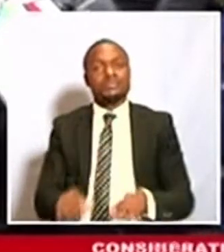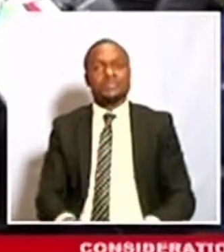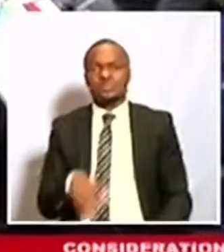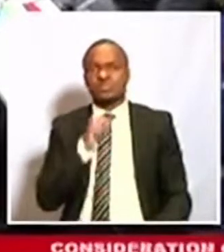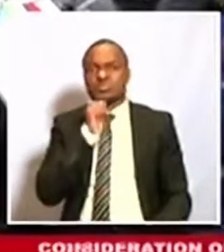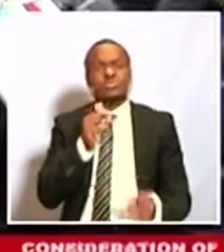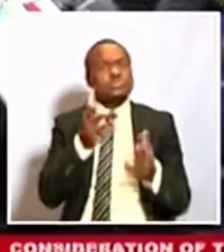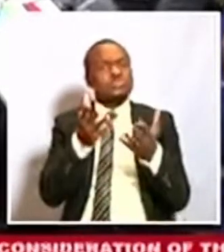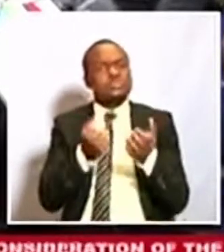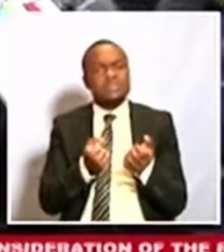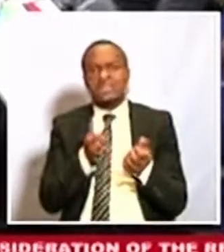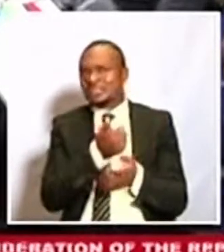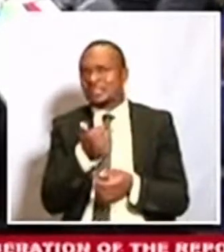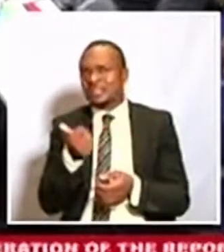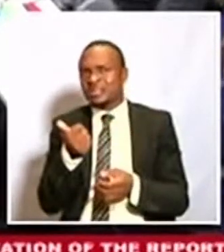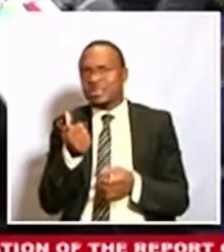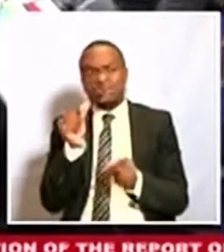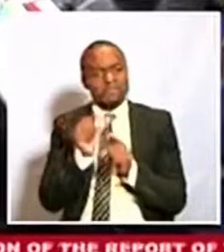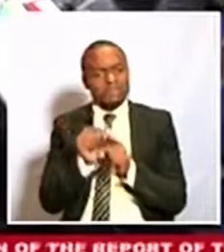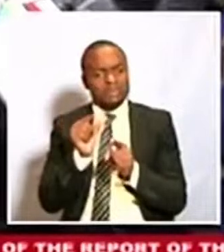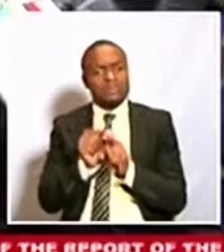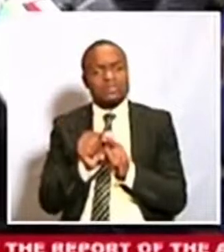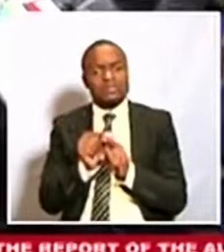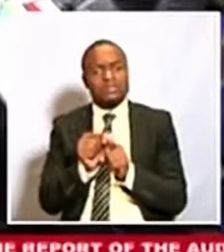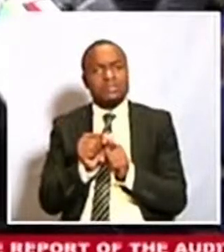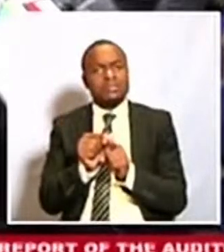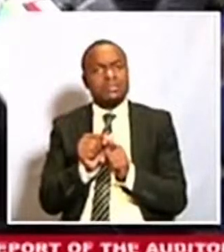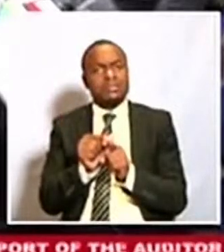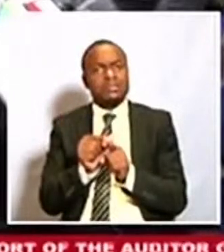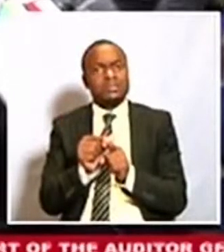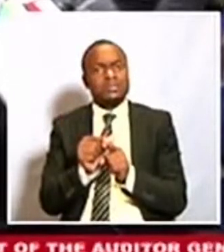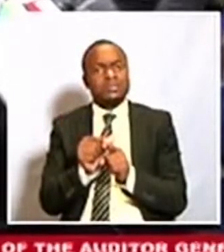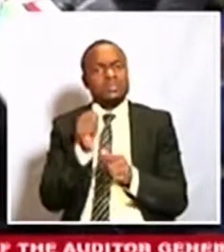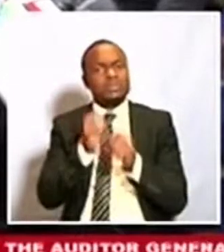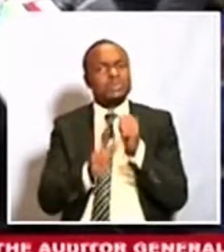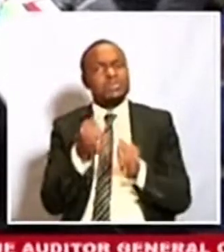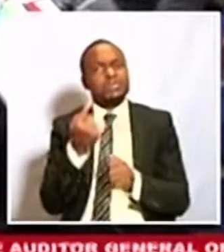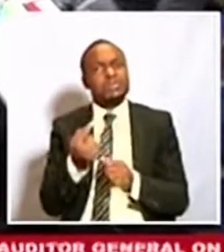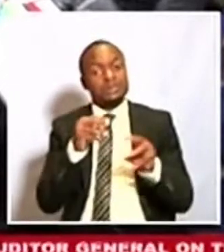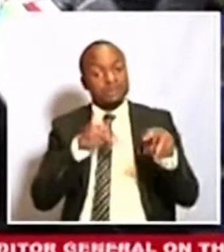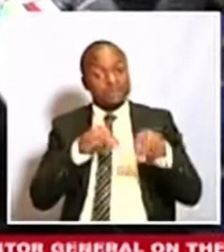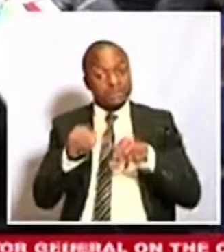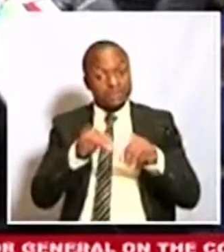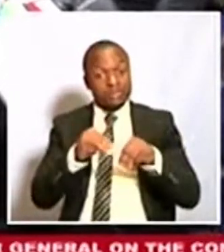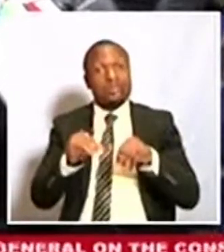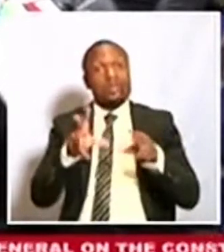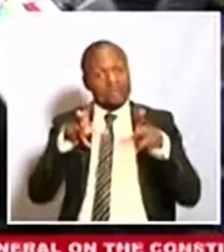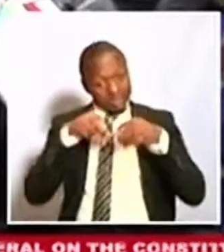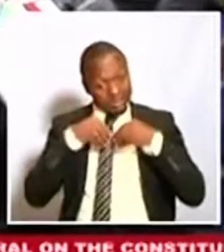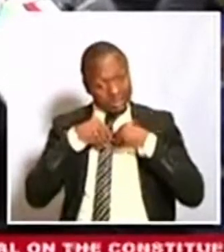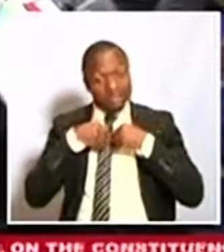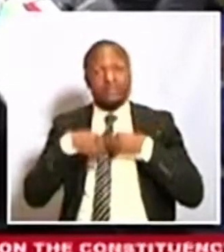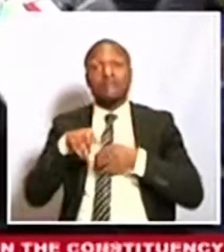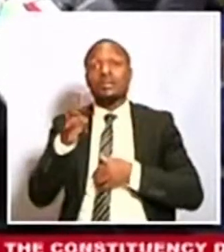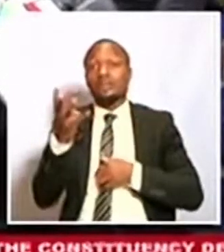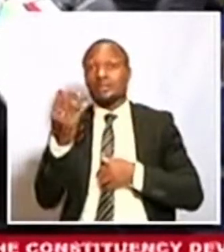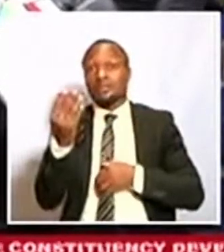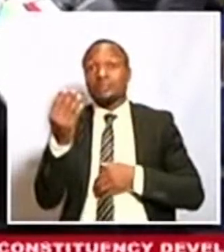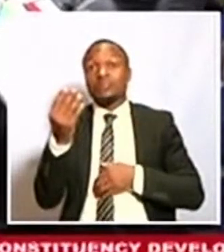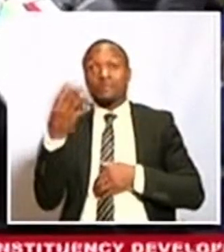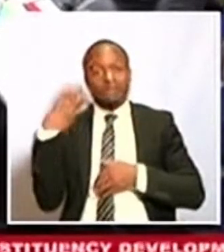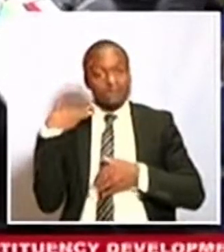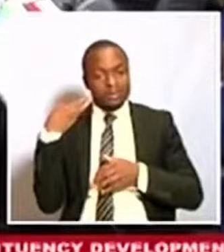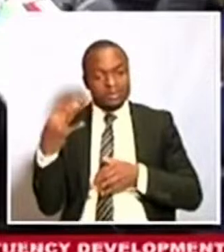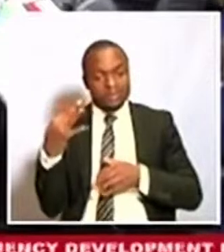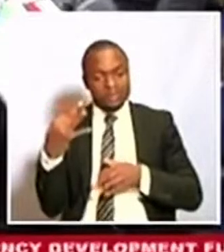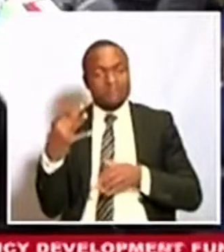doesn't want the other words produced, like Which one? Which one? management wishes to acknowledge that 14 applications, what, and